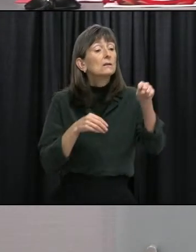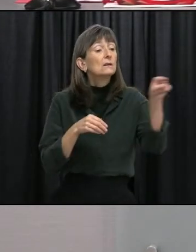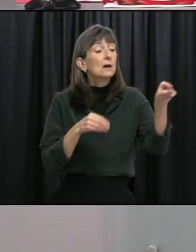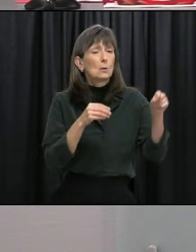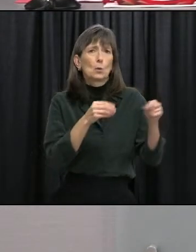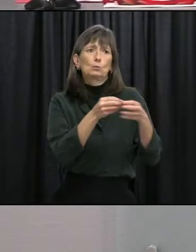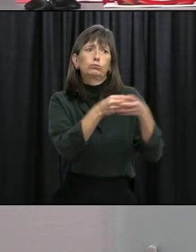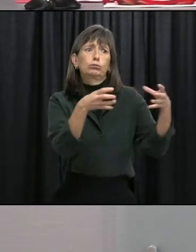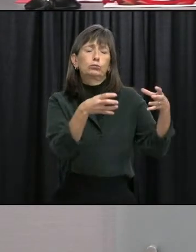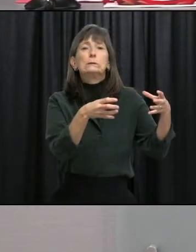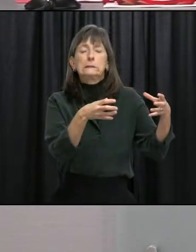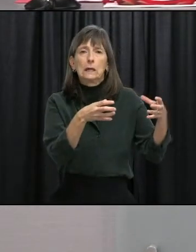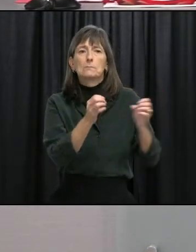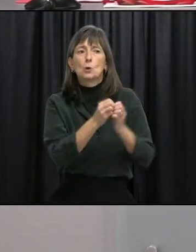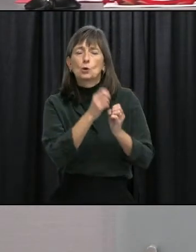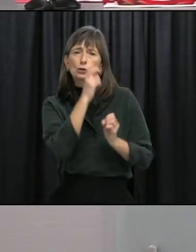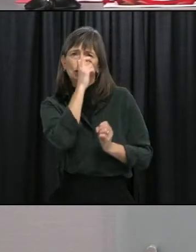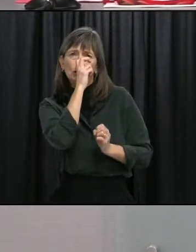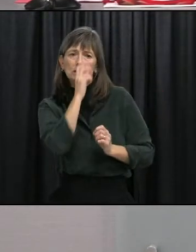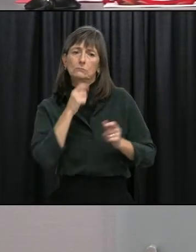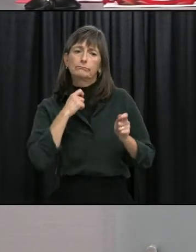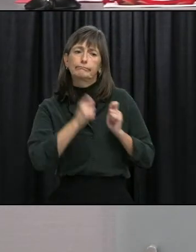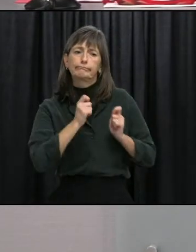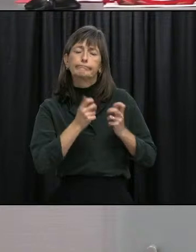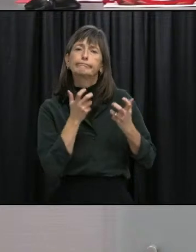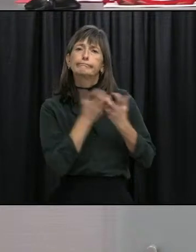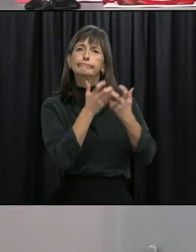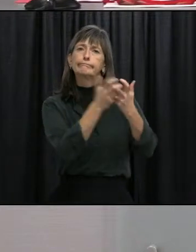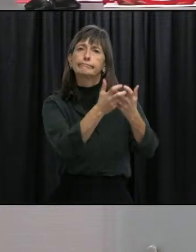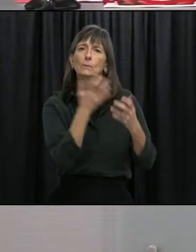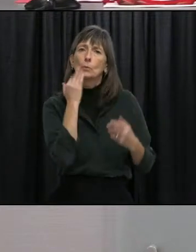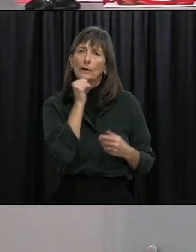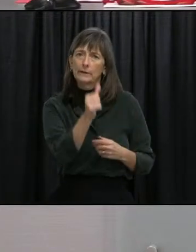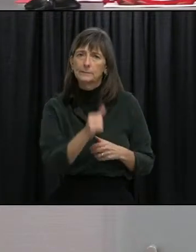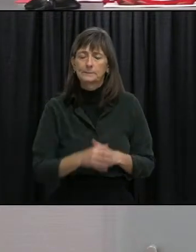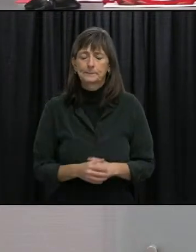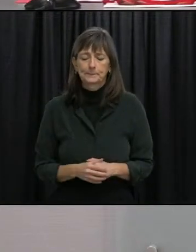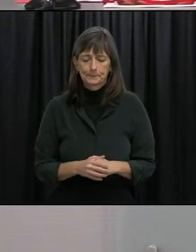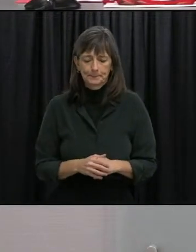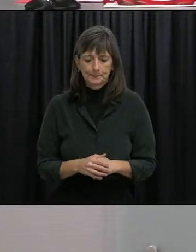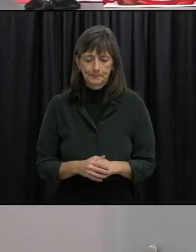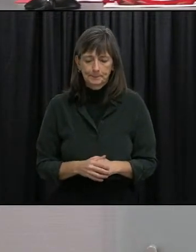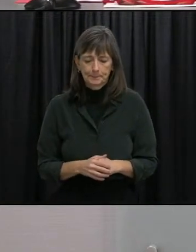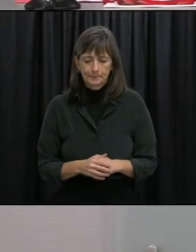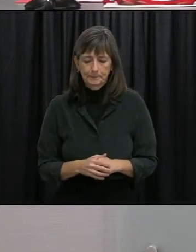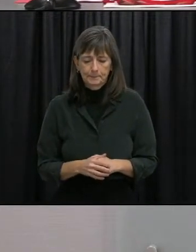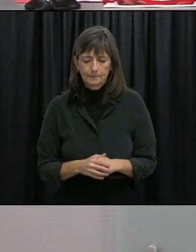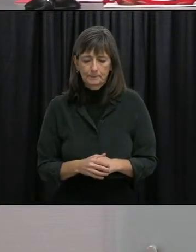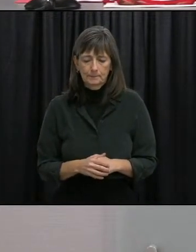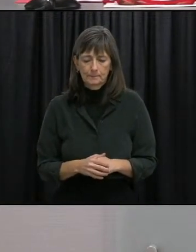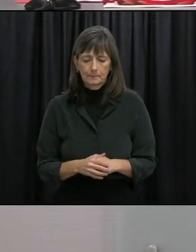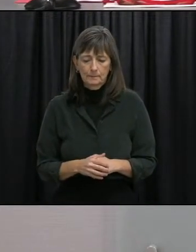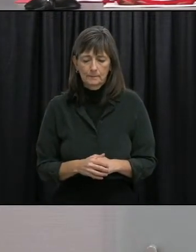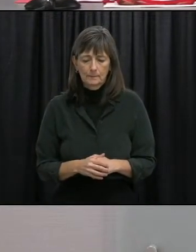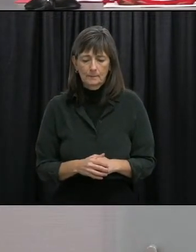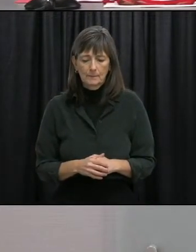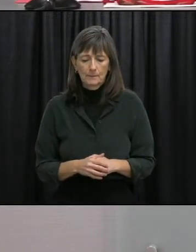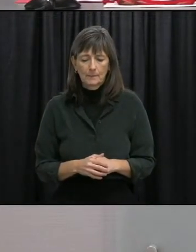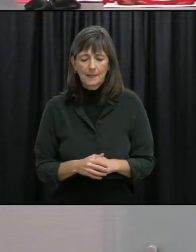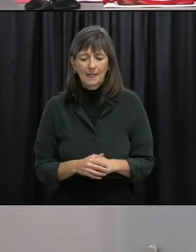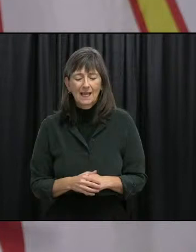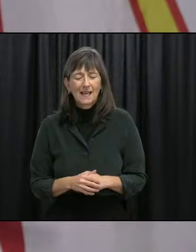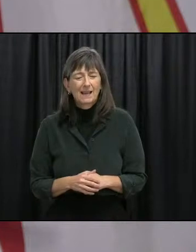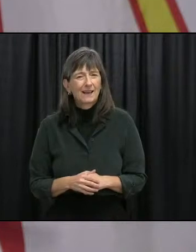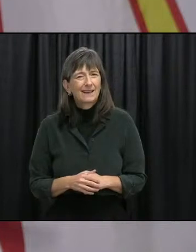but, if it's really about mitigating risk, then why not take a more nuanced approach? I think logistically that's a